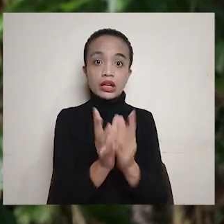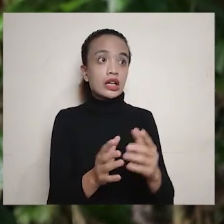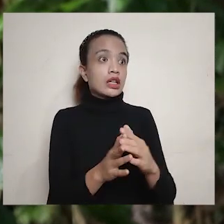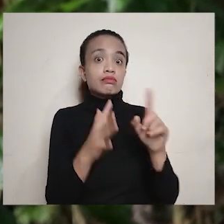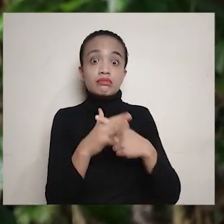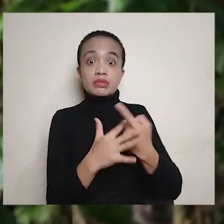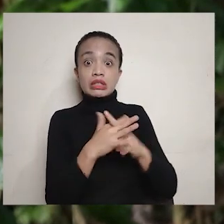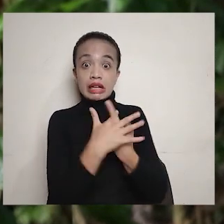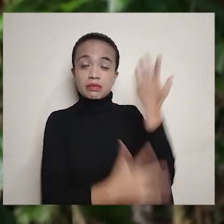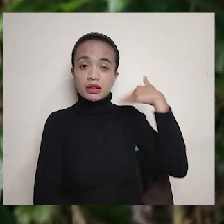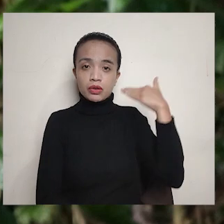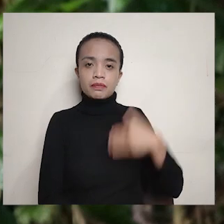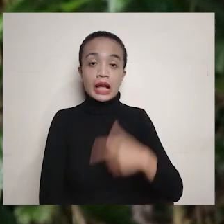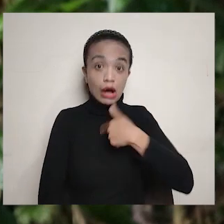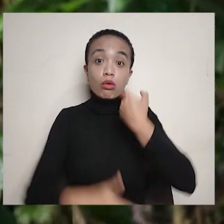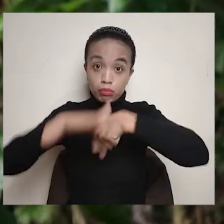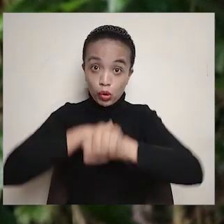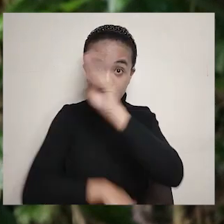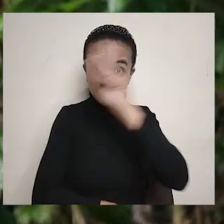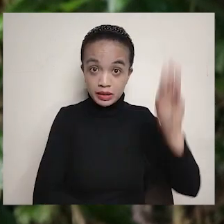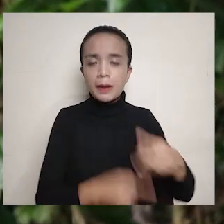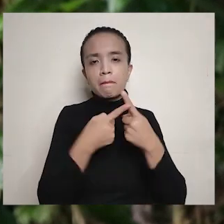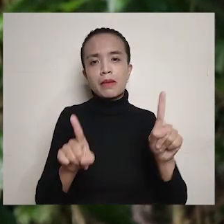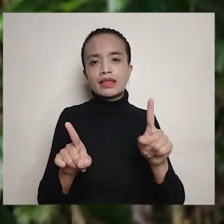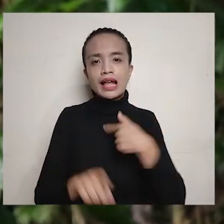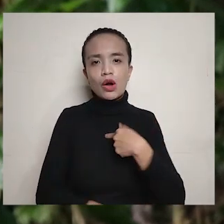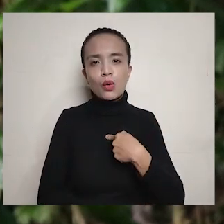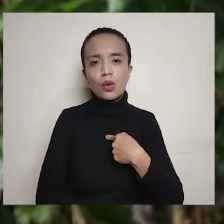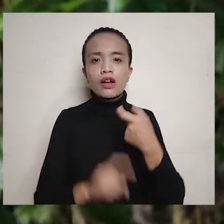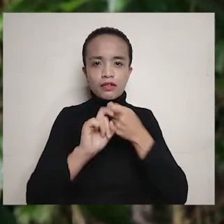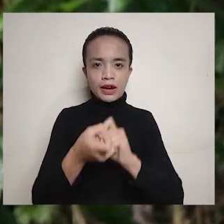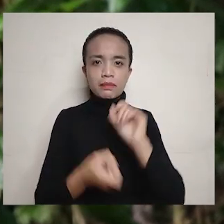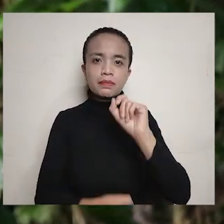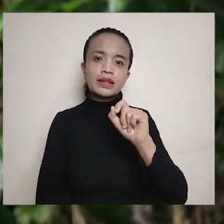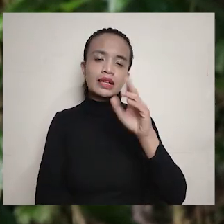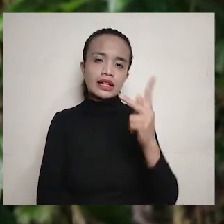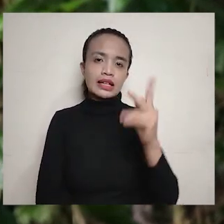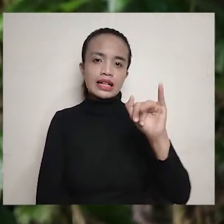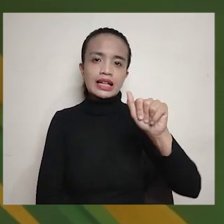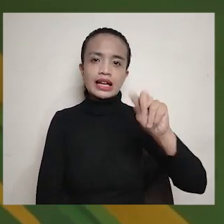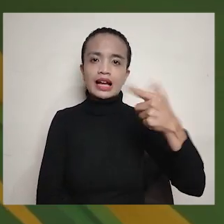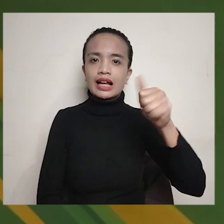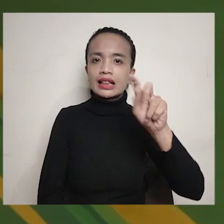as, while born in Manila, but an indigenous person from Kiangan, Ifugao.